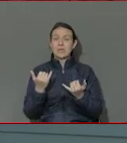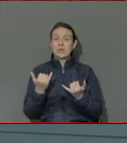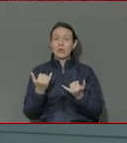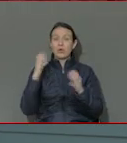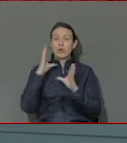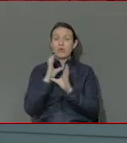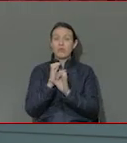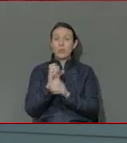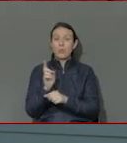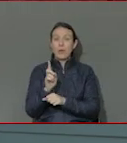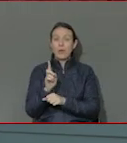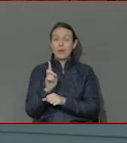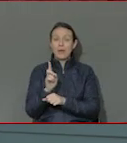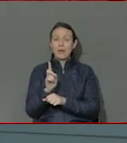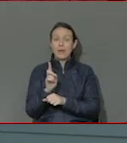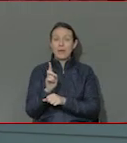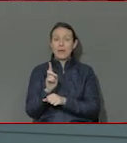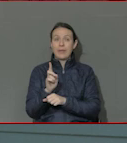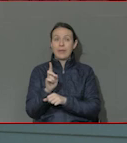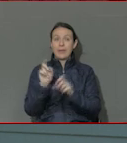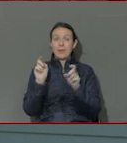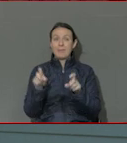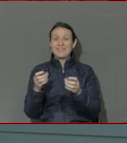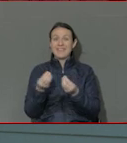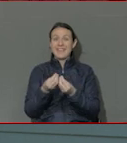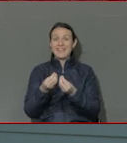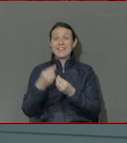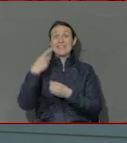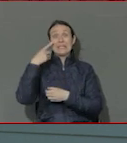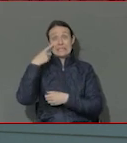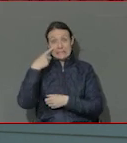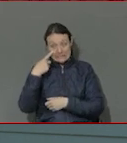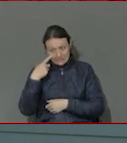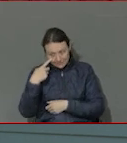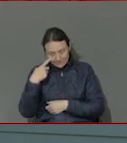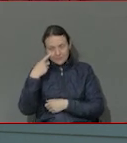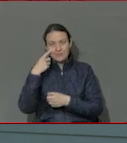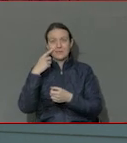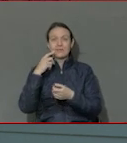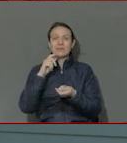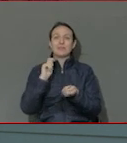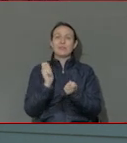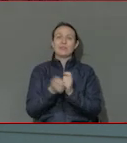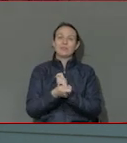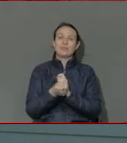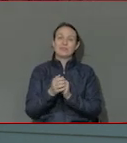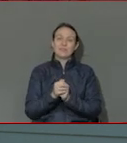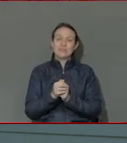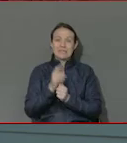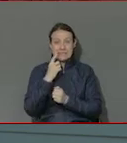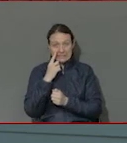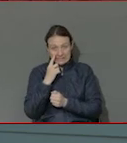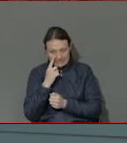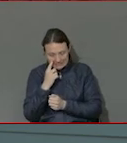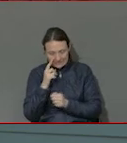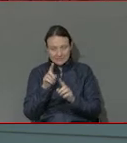what? It's on observable what? Observable differences. Those